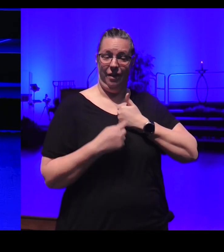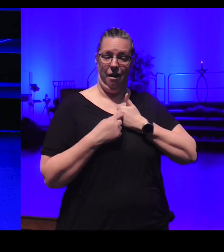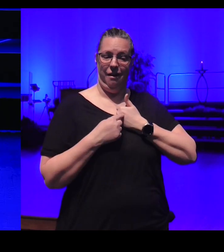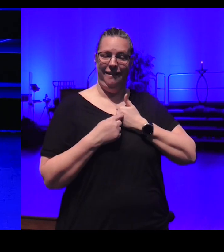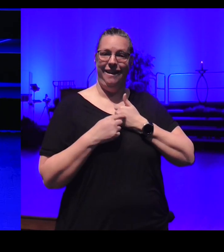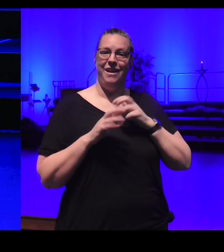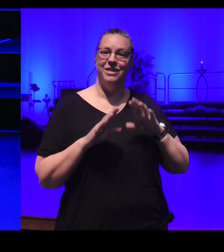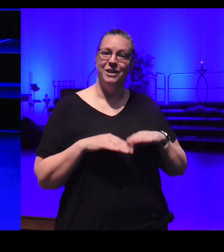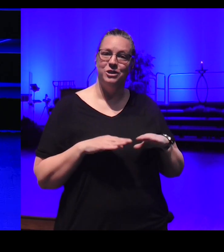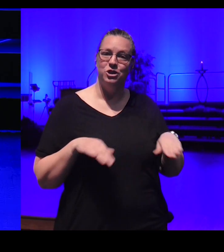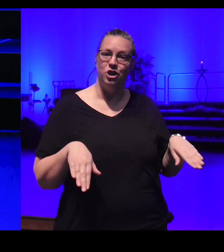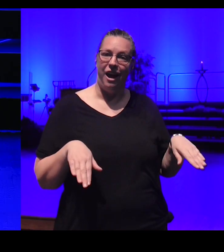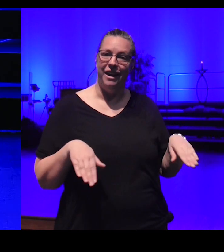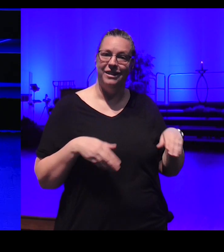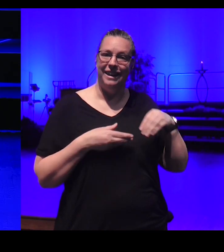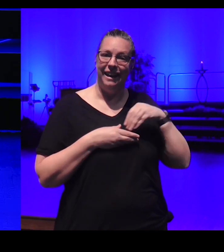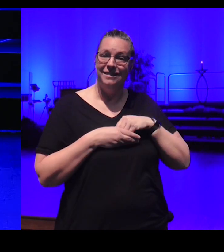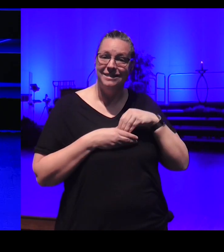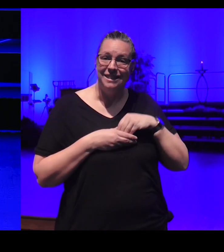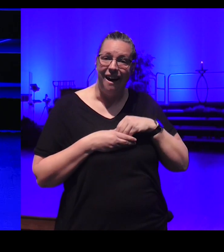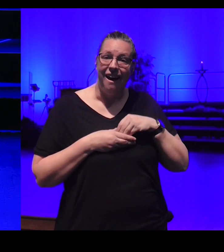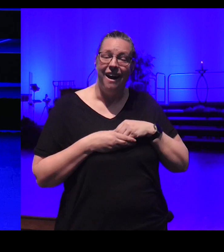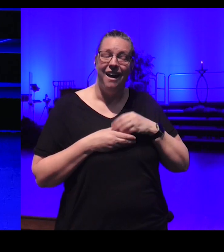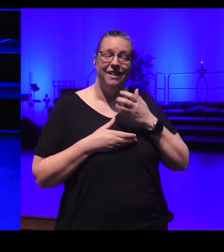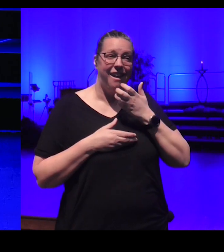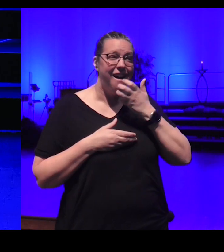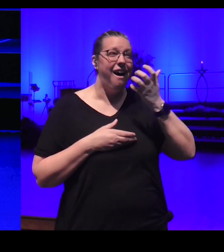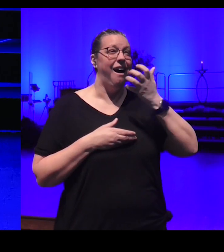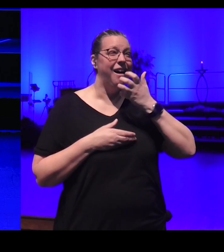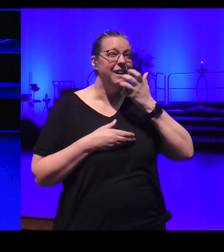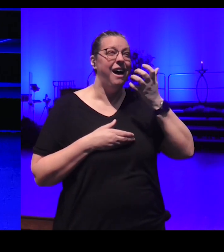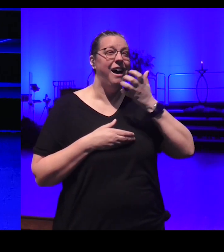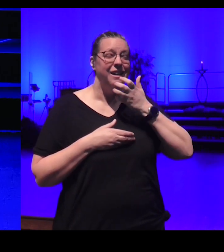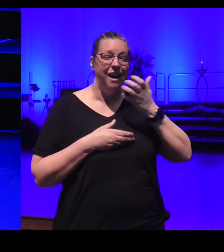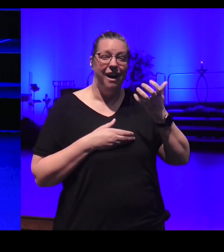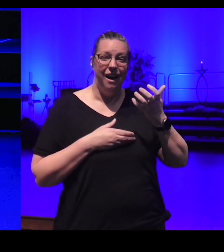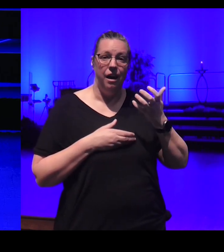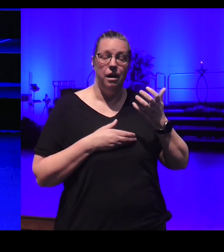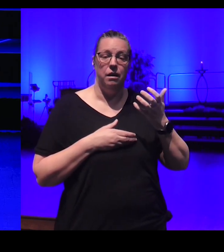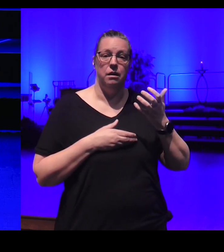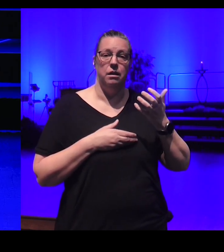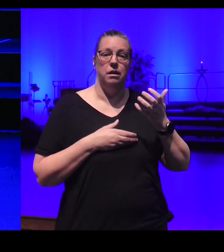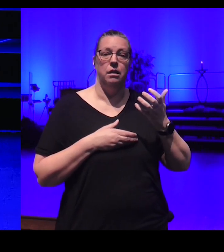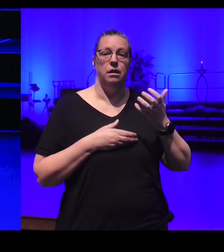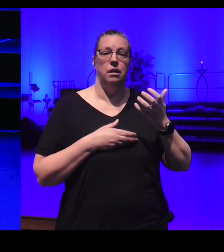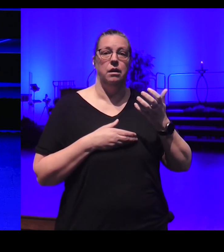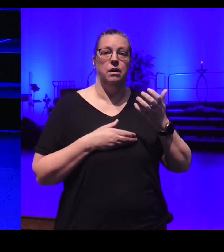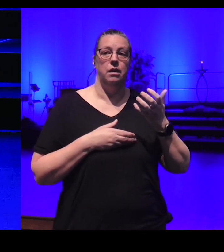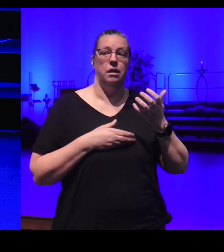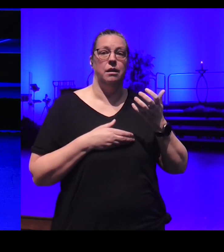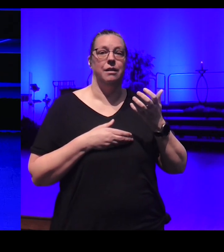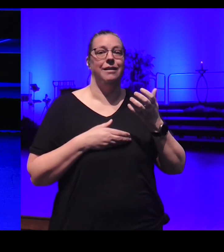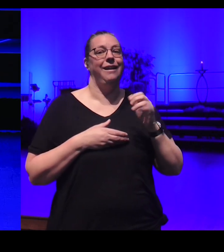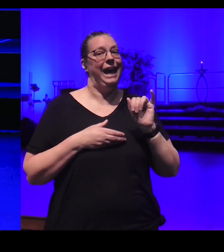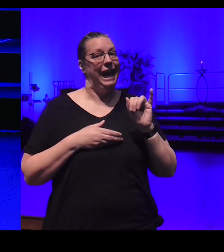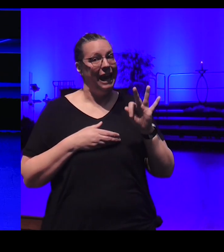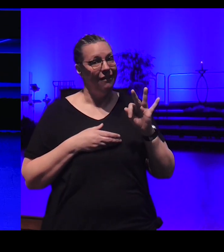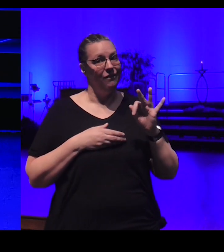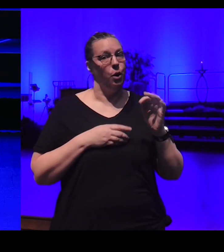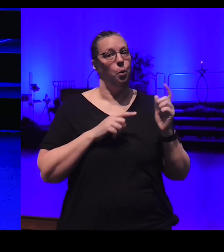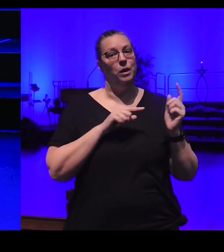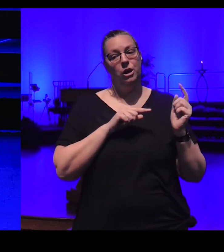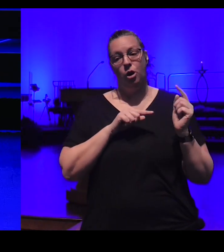crying children within us. He says, unless we go back to that valley from time to time to be with